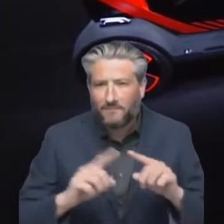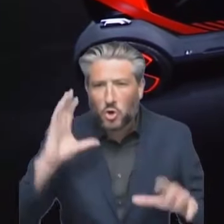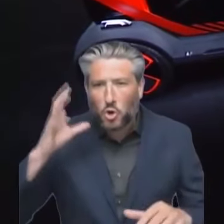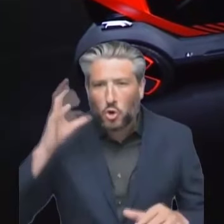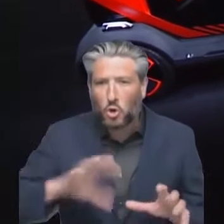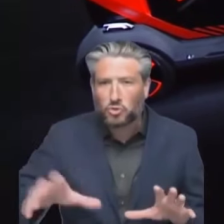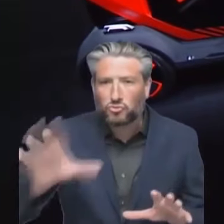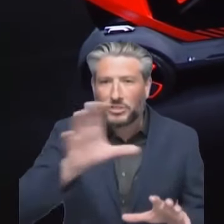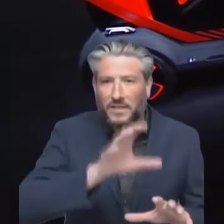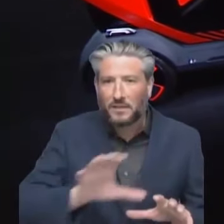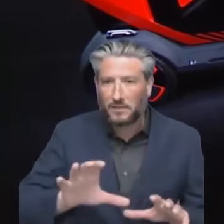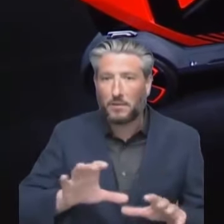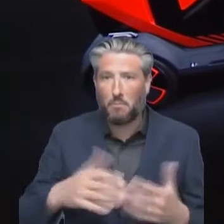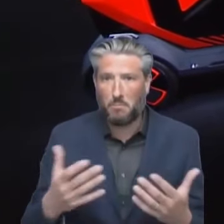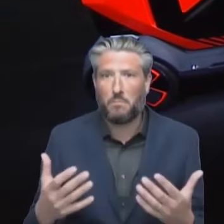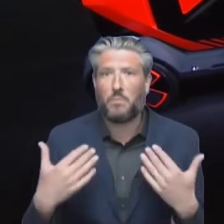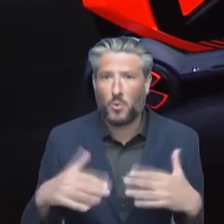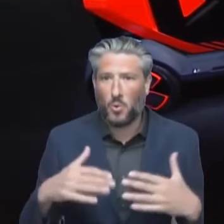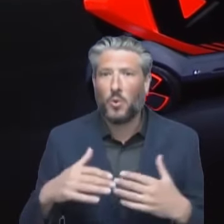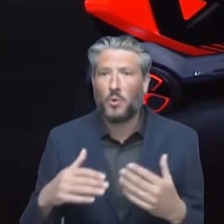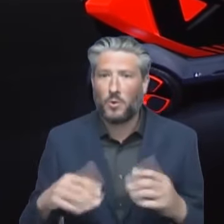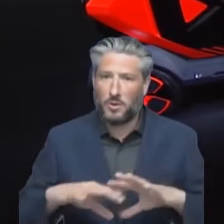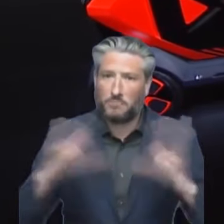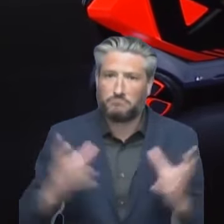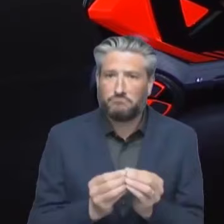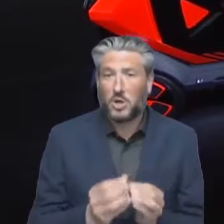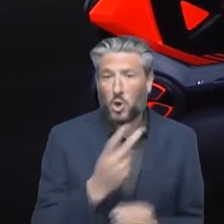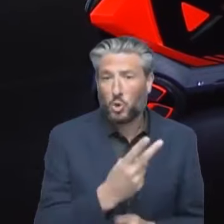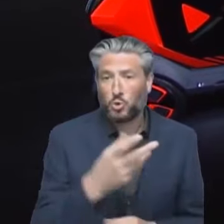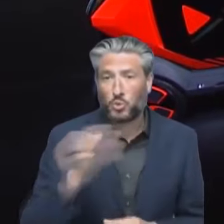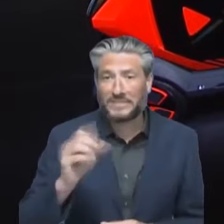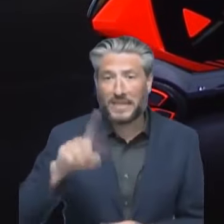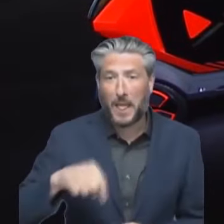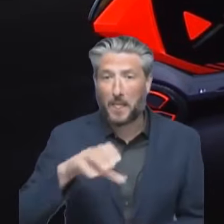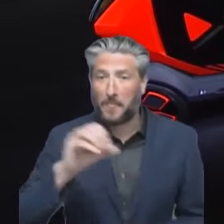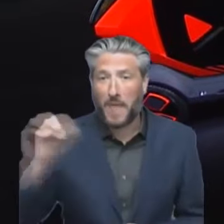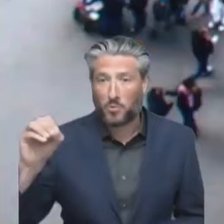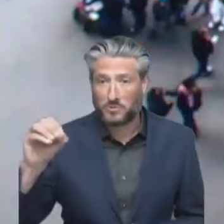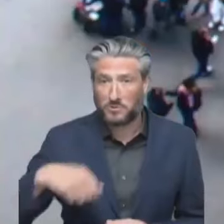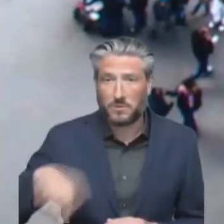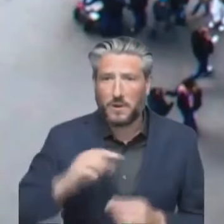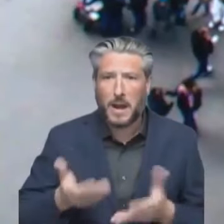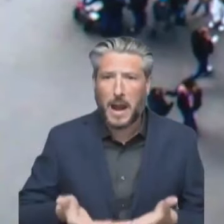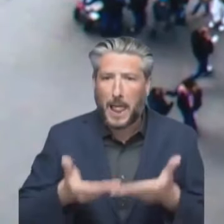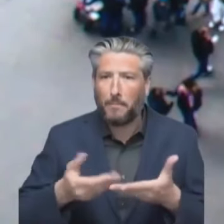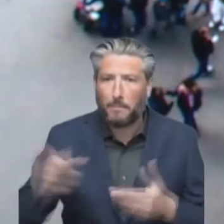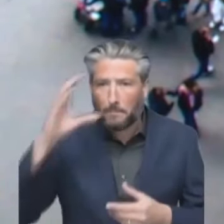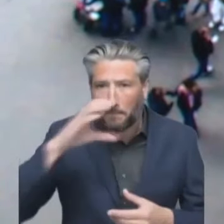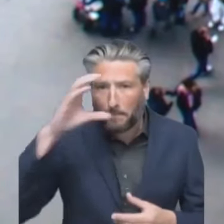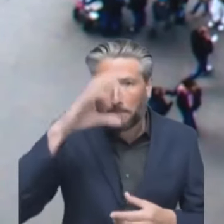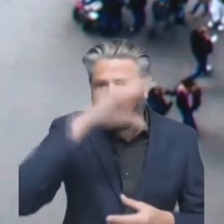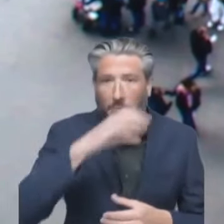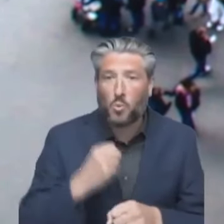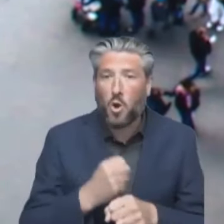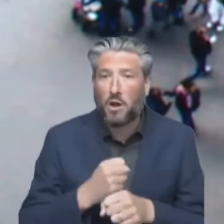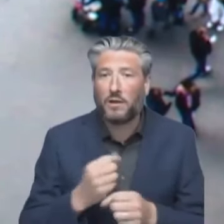almost 20,000 people and in helping them to find a job. Now, beyond employability, we are also